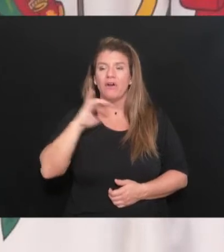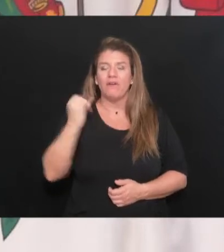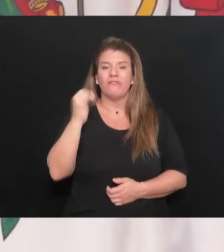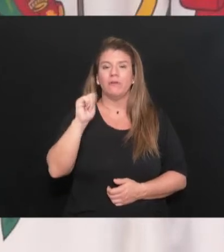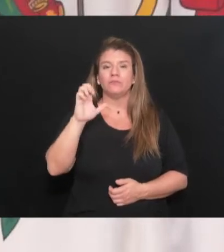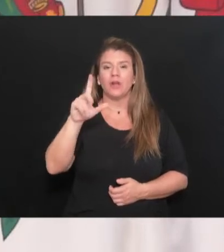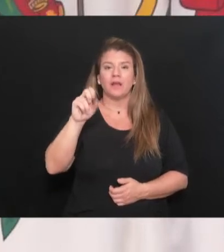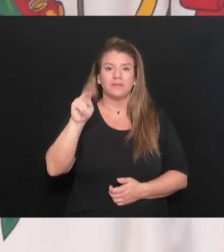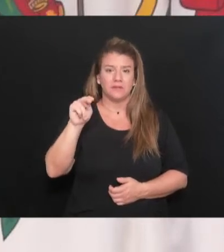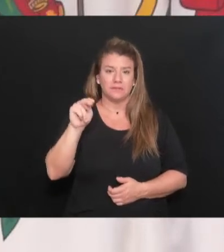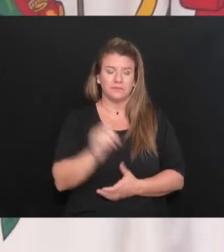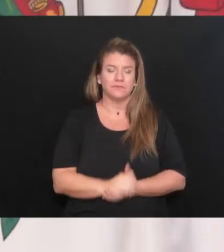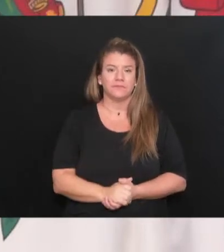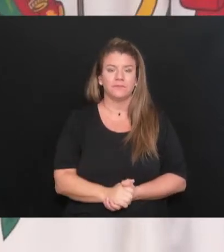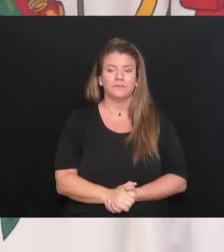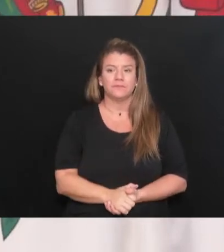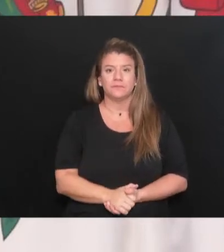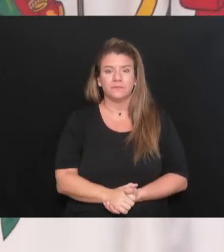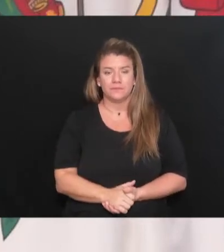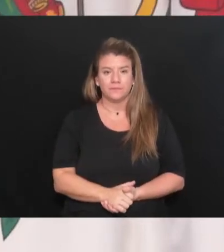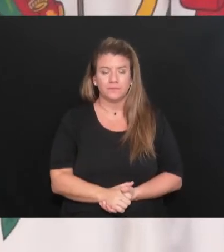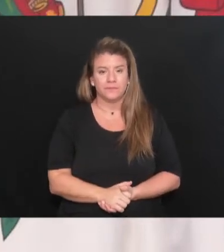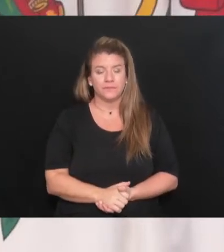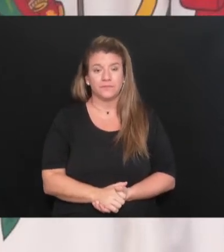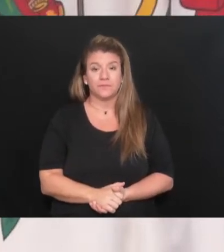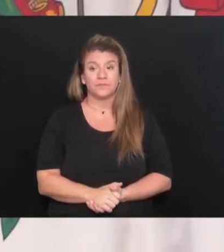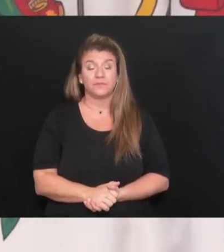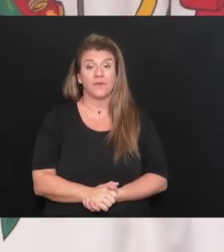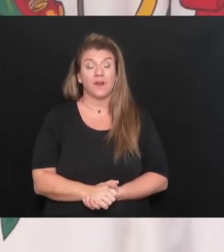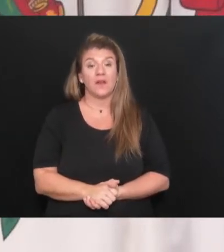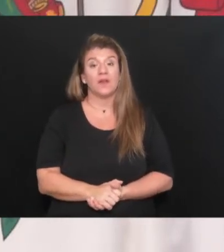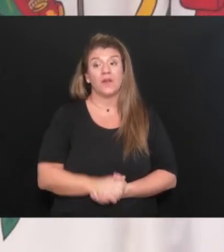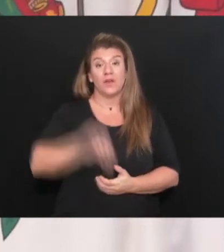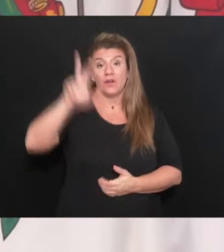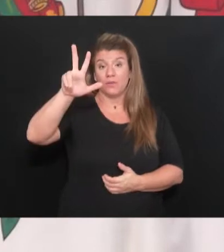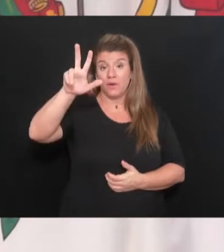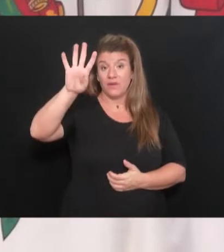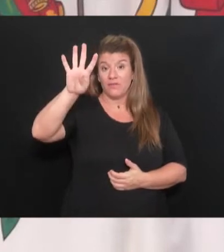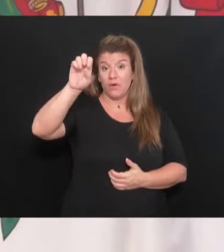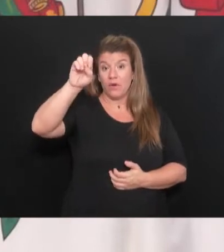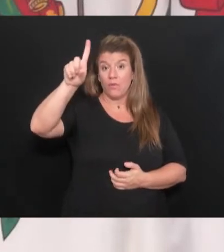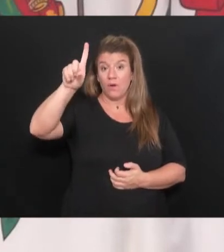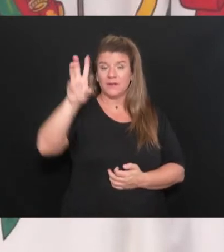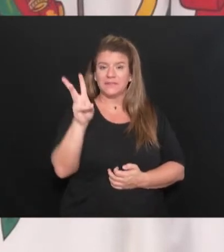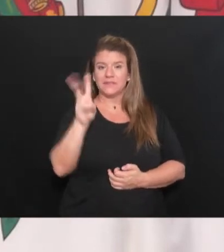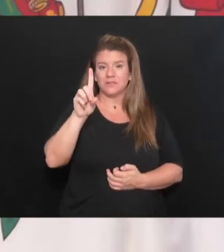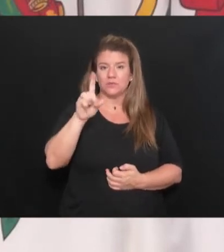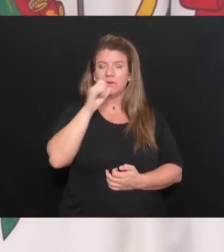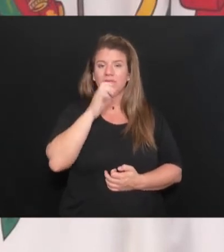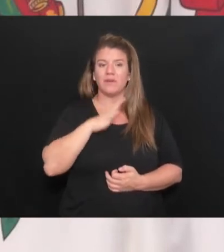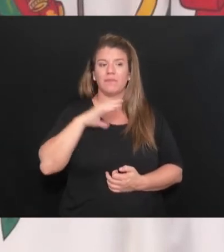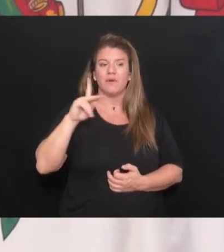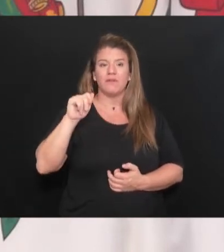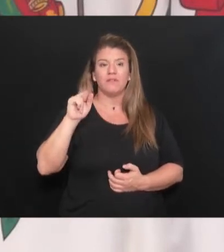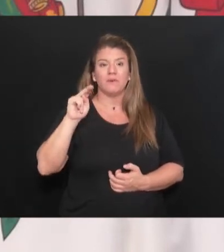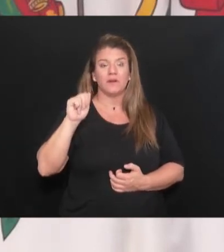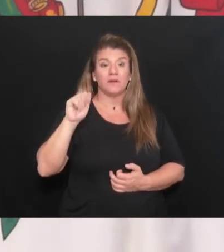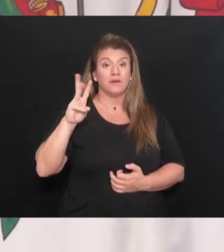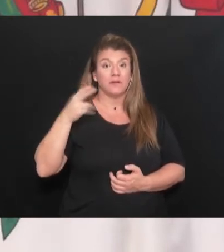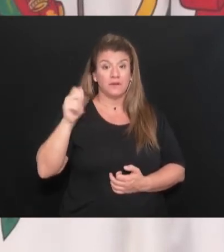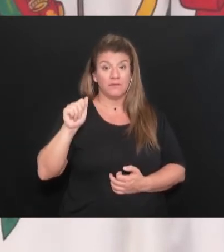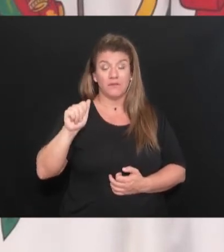Jackson County. Our 3,401st death is a 61-year-old female from Kanawha County.